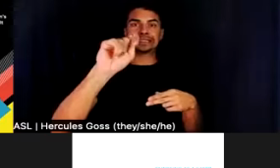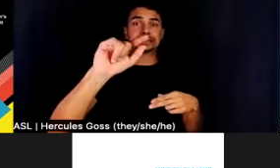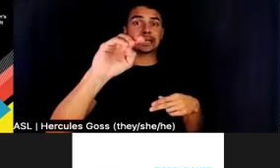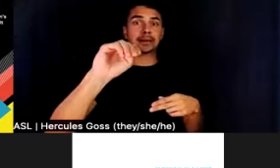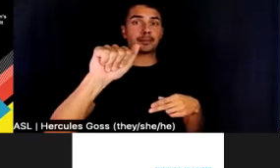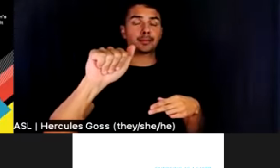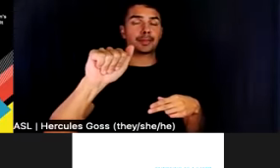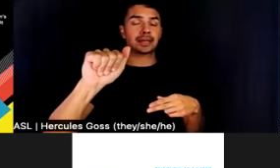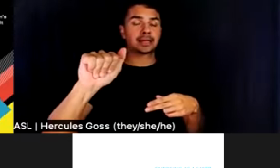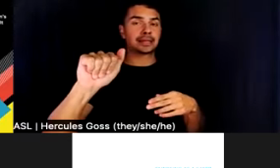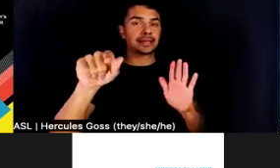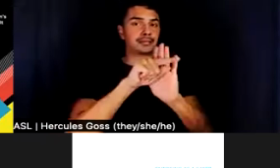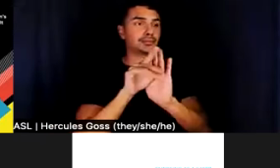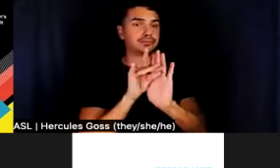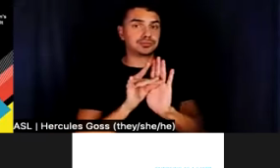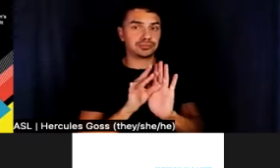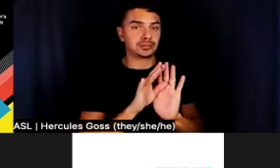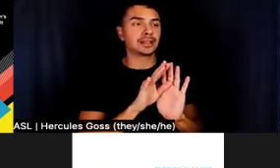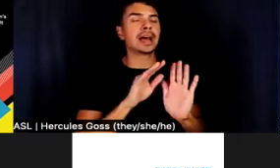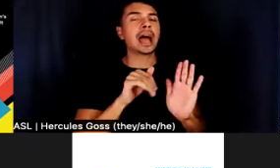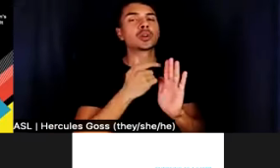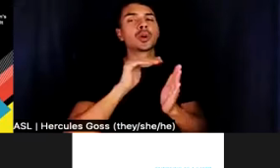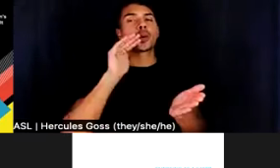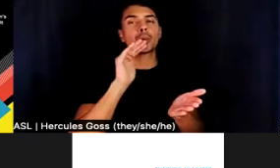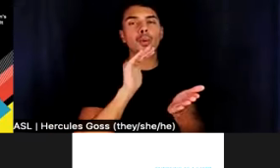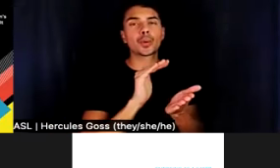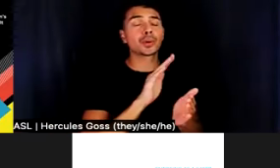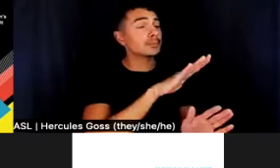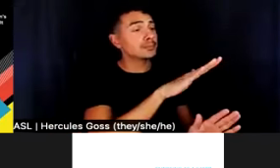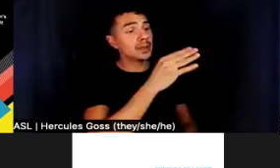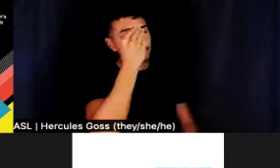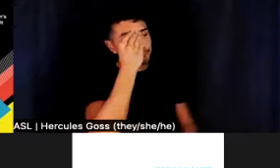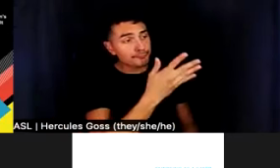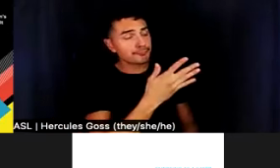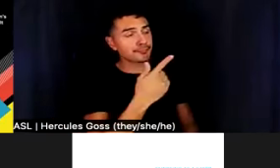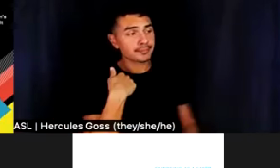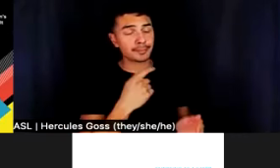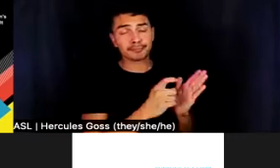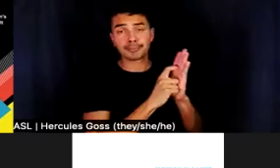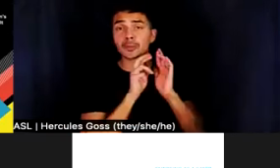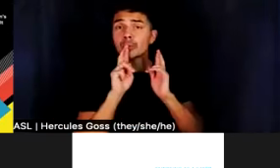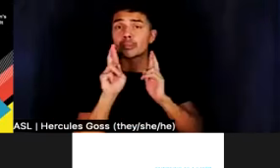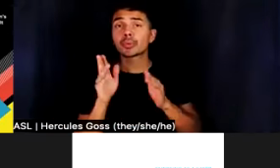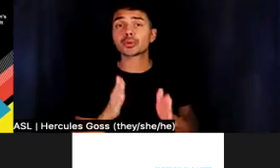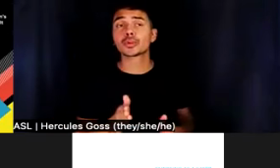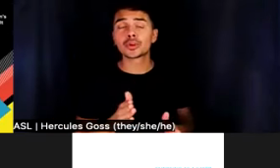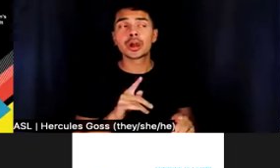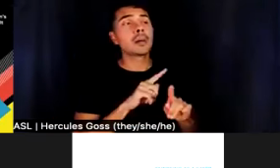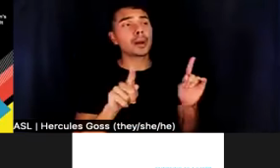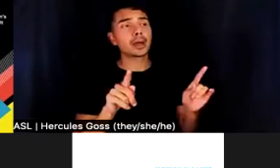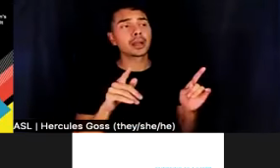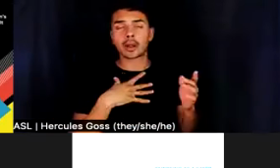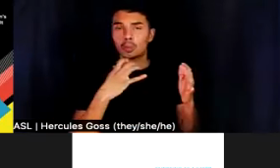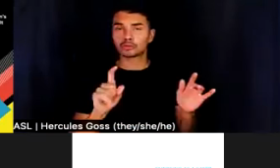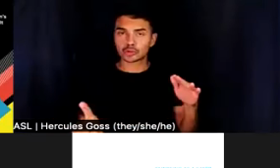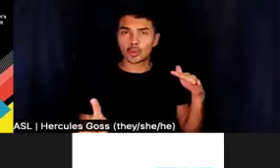kind reminder, like, I am a mandated reporter, but then also um how we talk about showing up, and then even offering